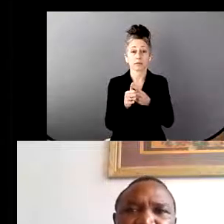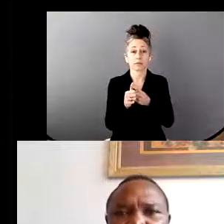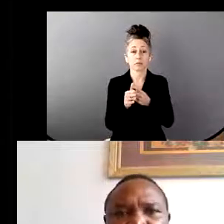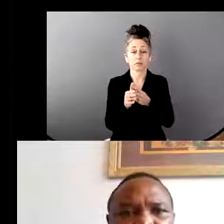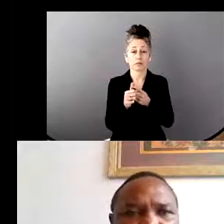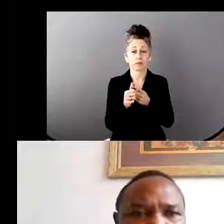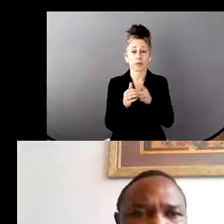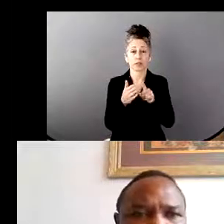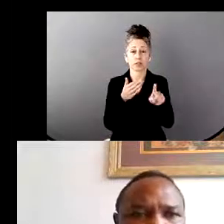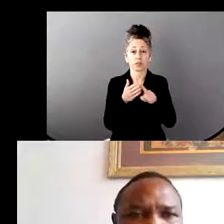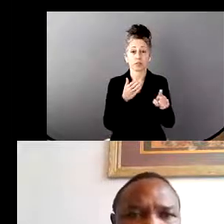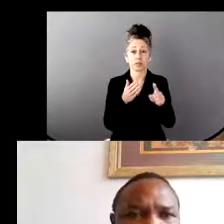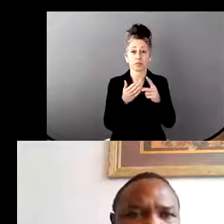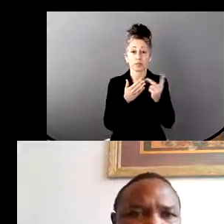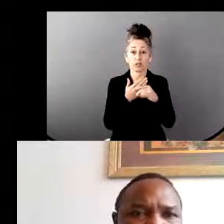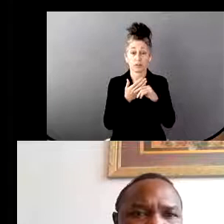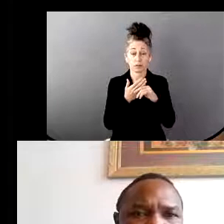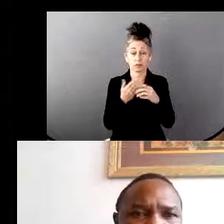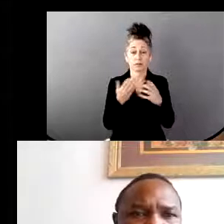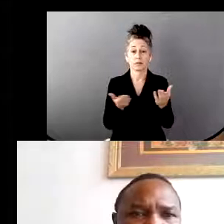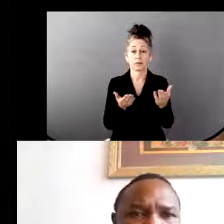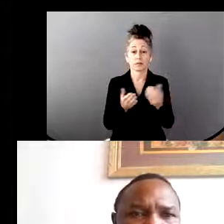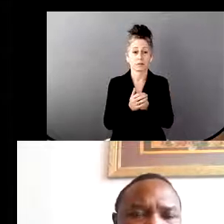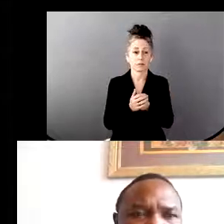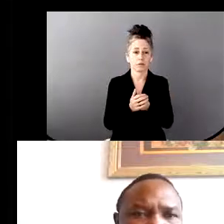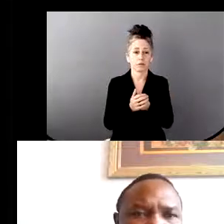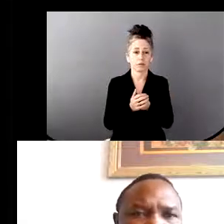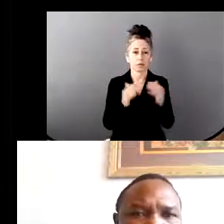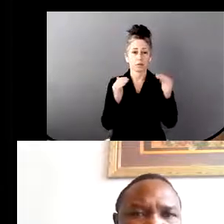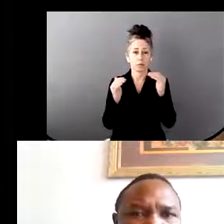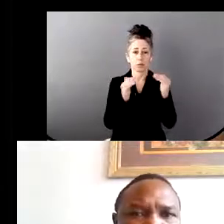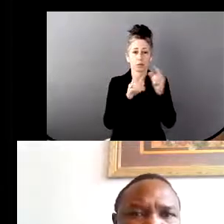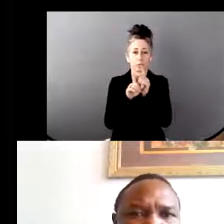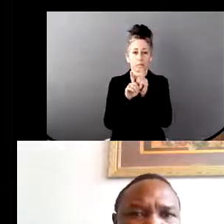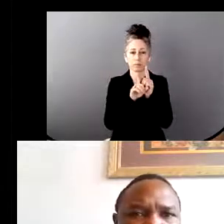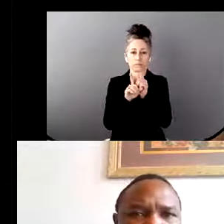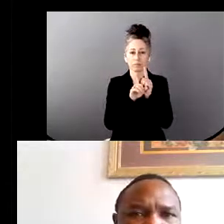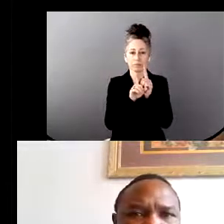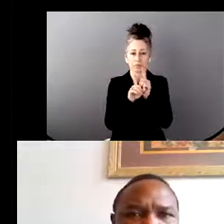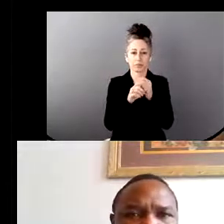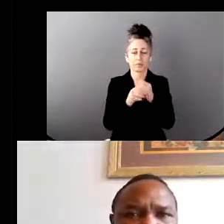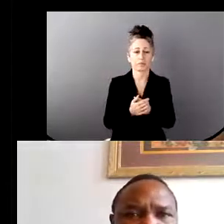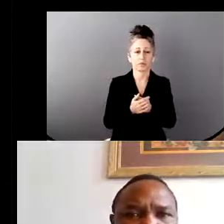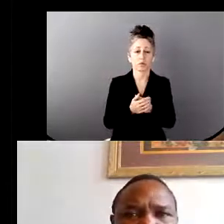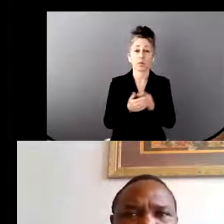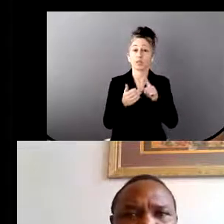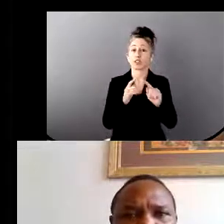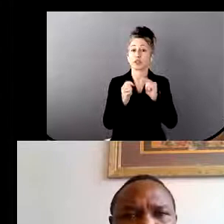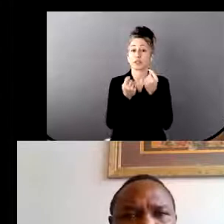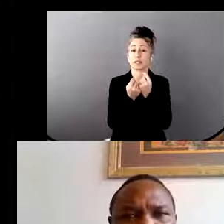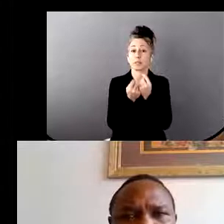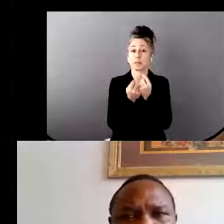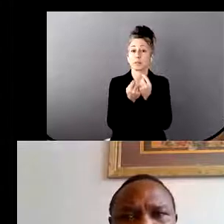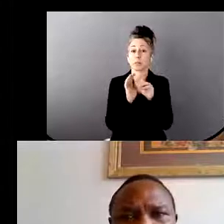research agenda, research project is our peer-to-peer mentorship research team model, what we